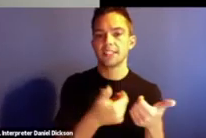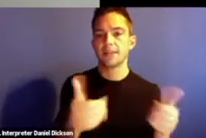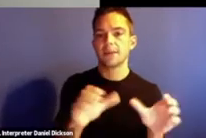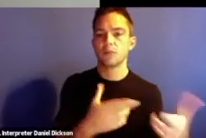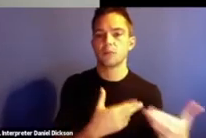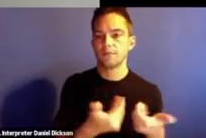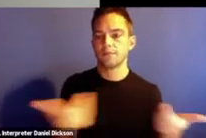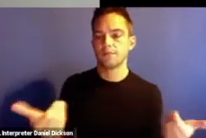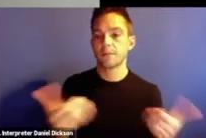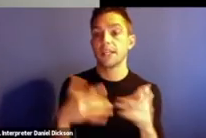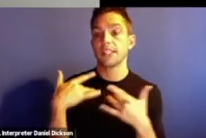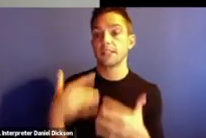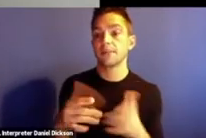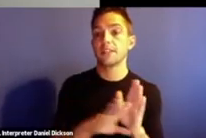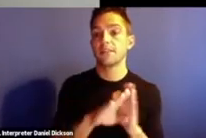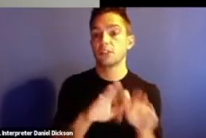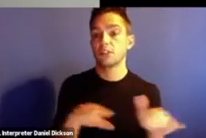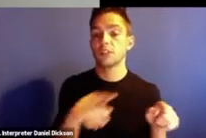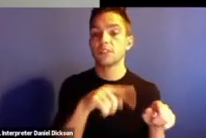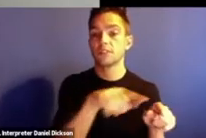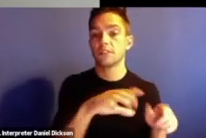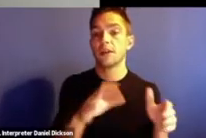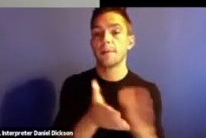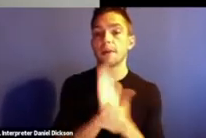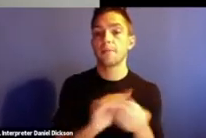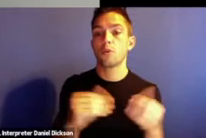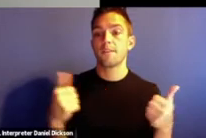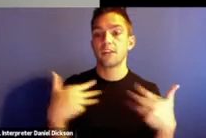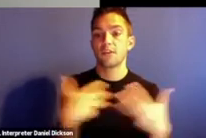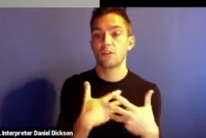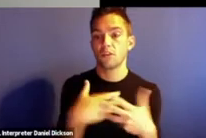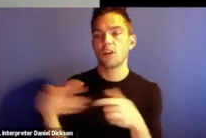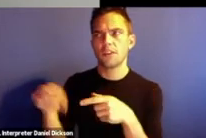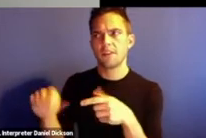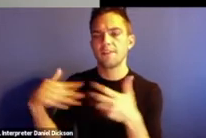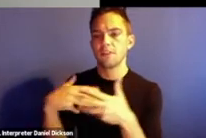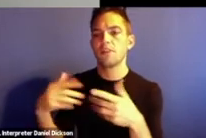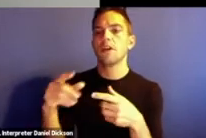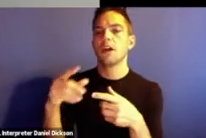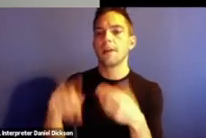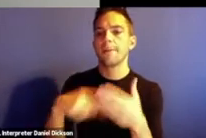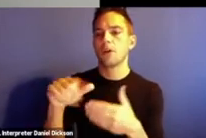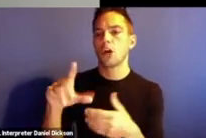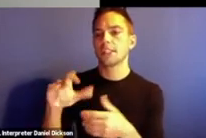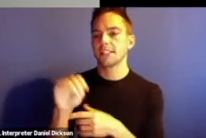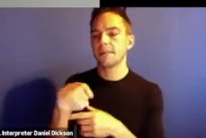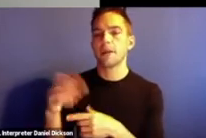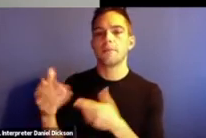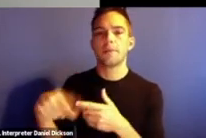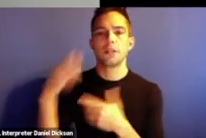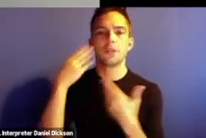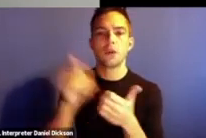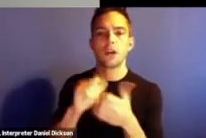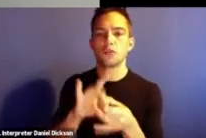probably the typically developing children will become a bit more fearful or uncertain about autism. They might not know how to relate